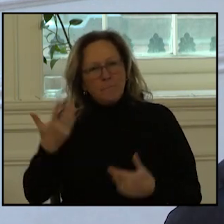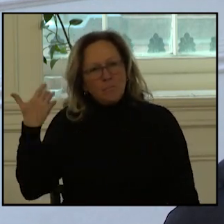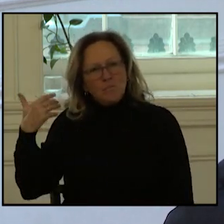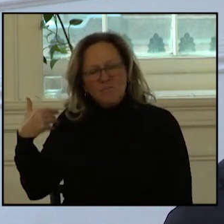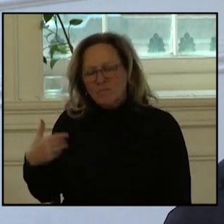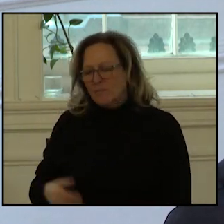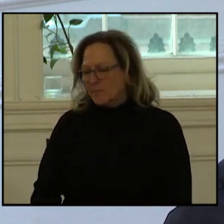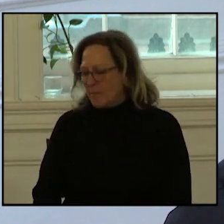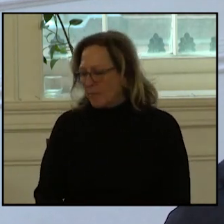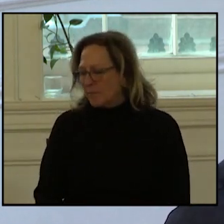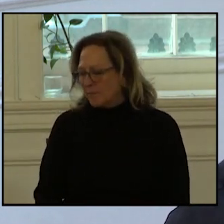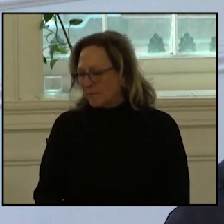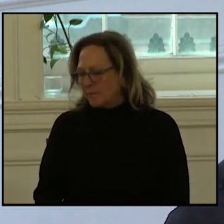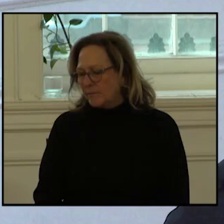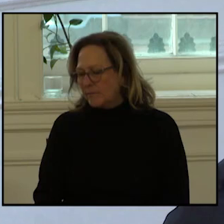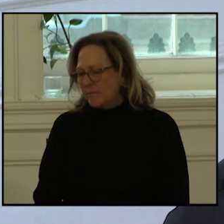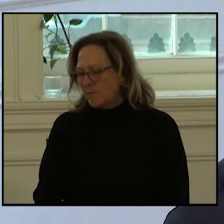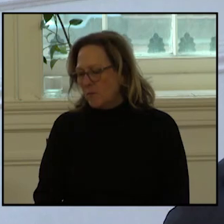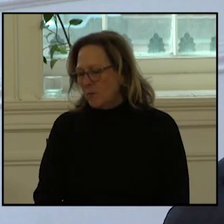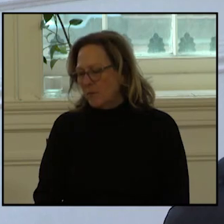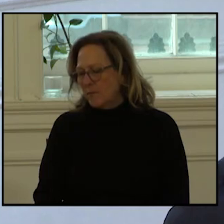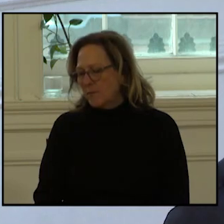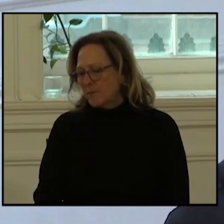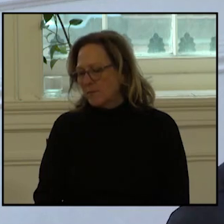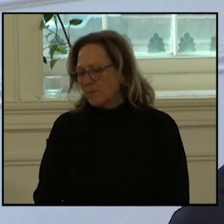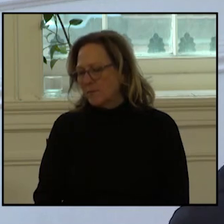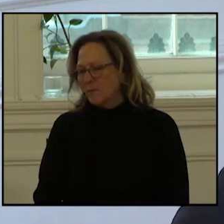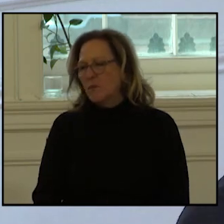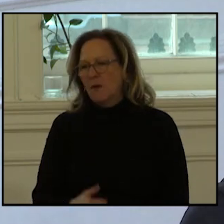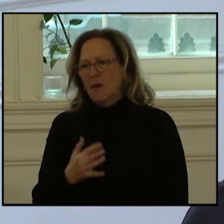what's really been very